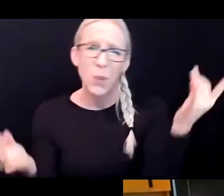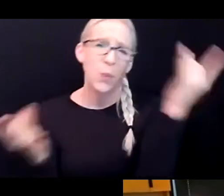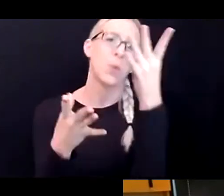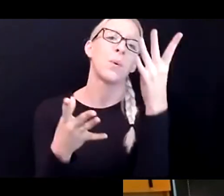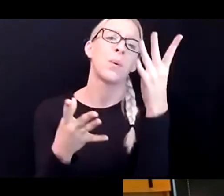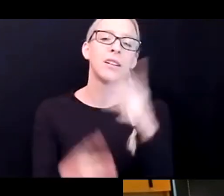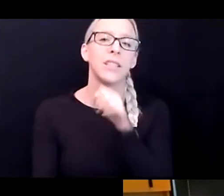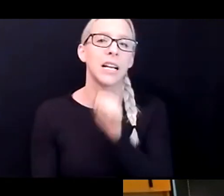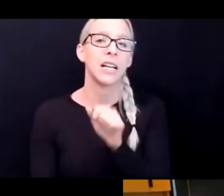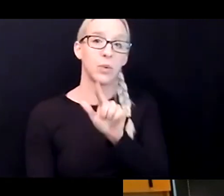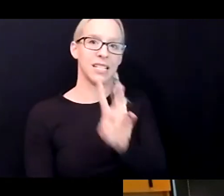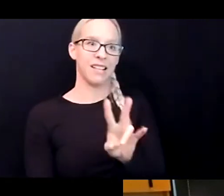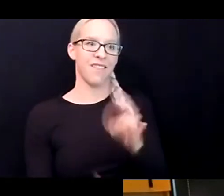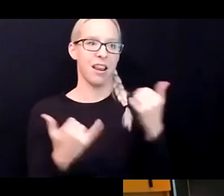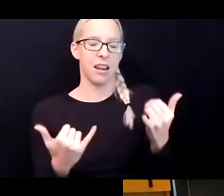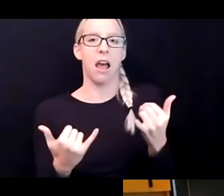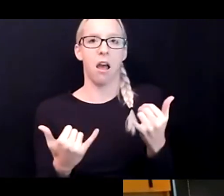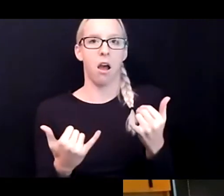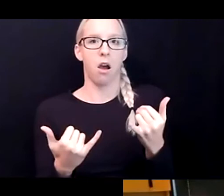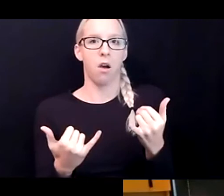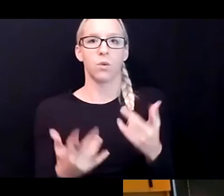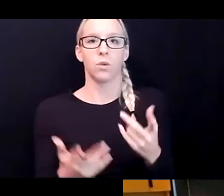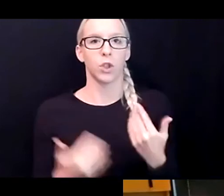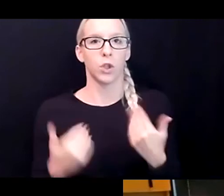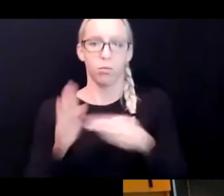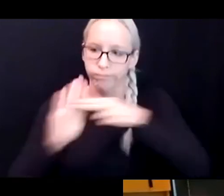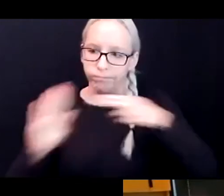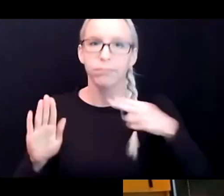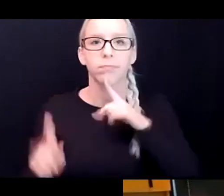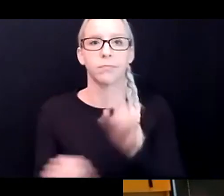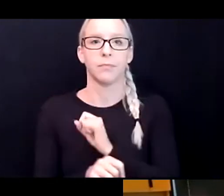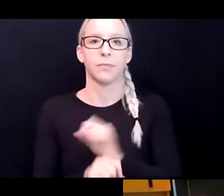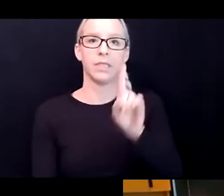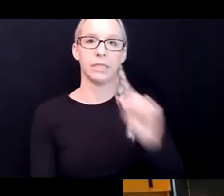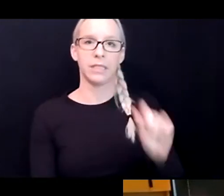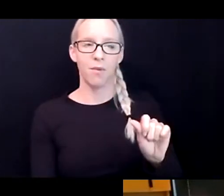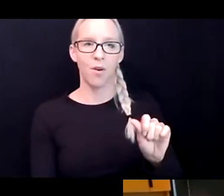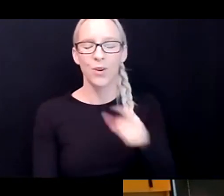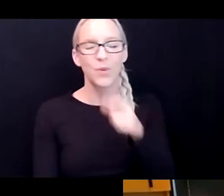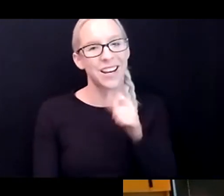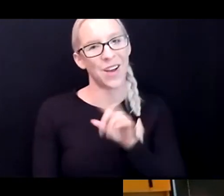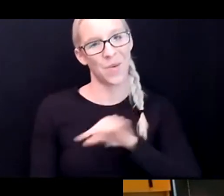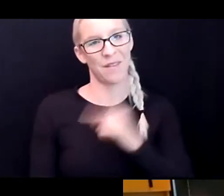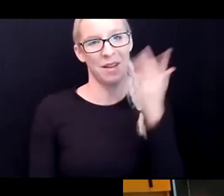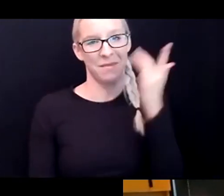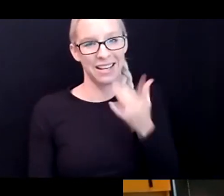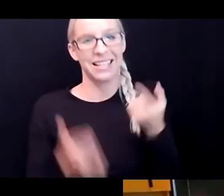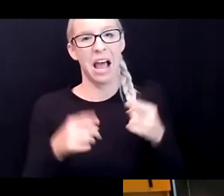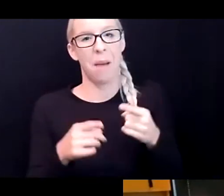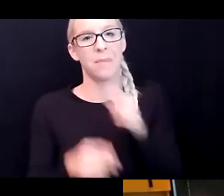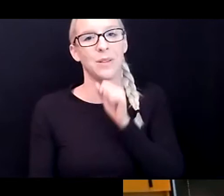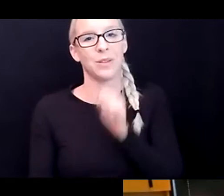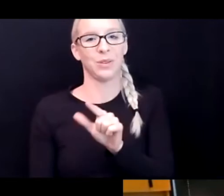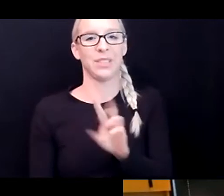now quadriplegic, you would not qualify for an ABLE account because it happened after the age of 26. And we see a lot of mental